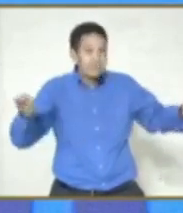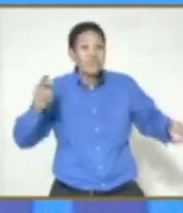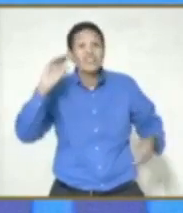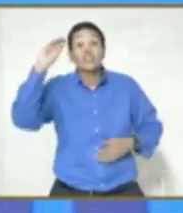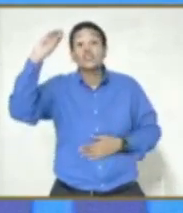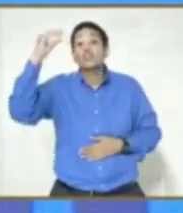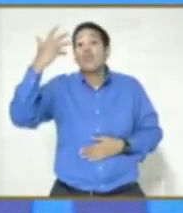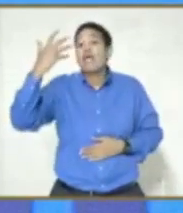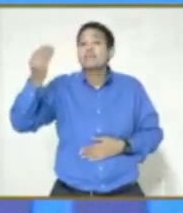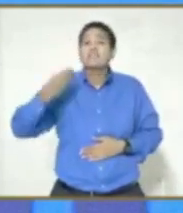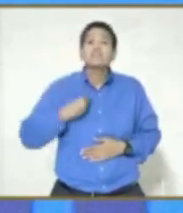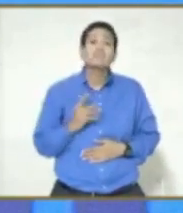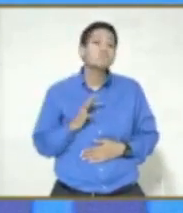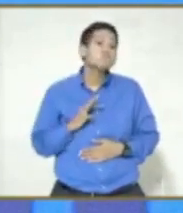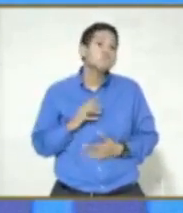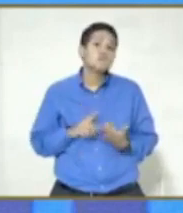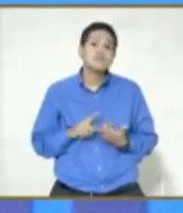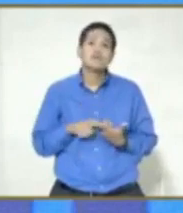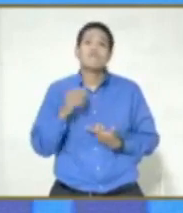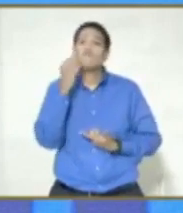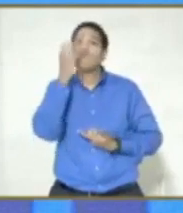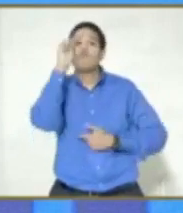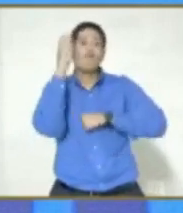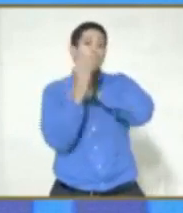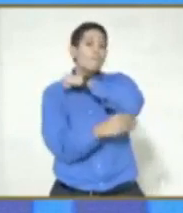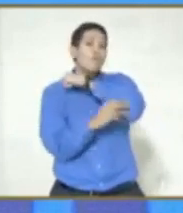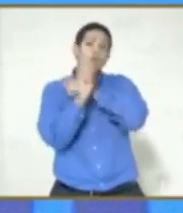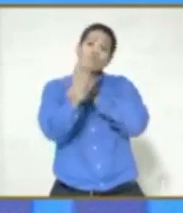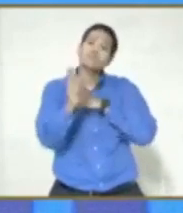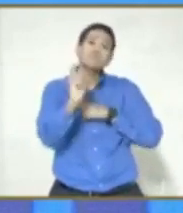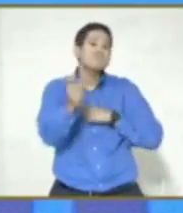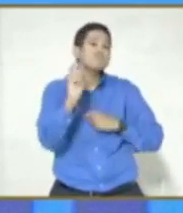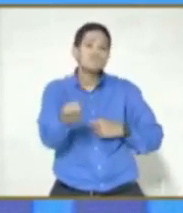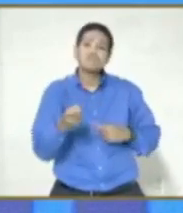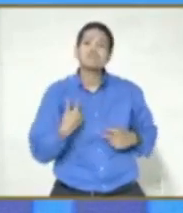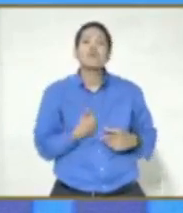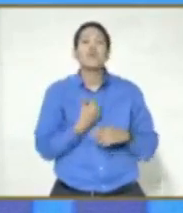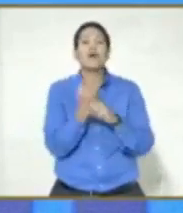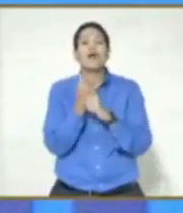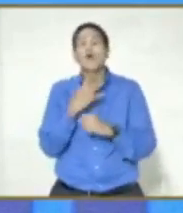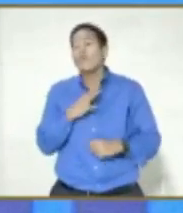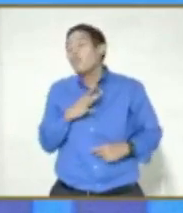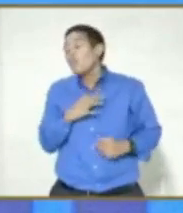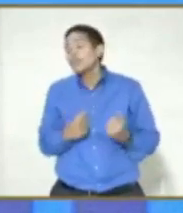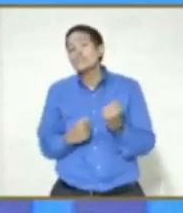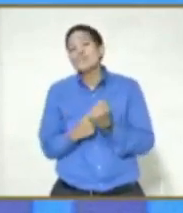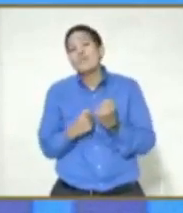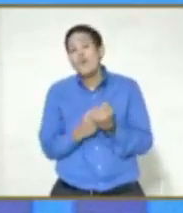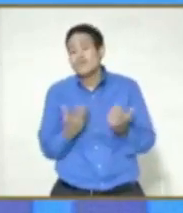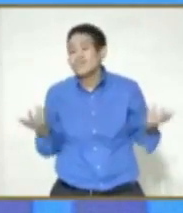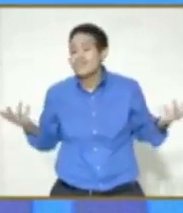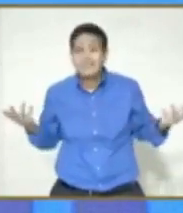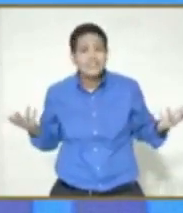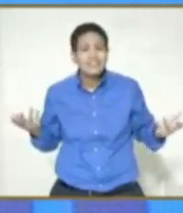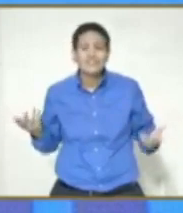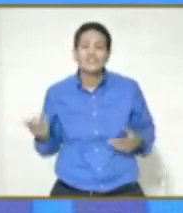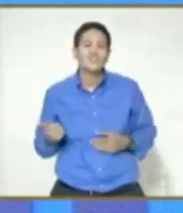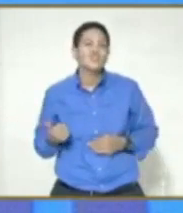for the poor has been good. We have been getting tremendous support. So it is not just